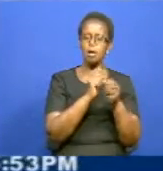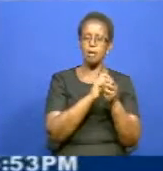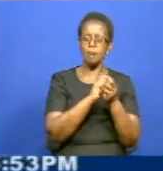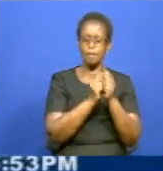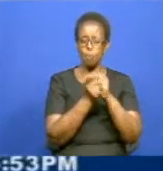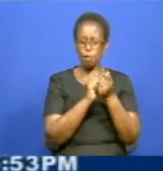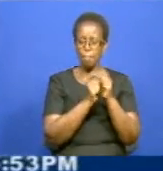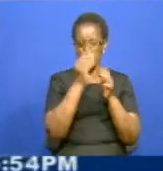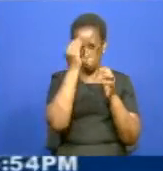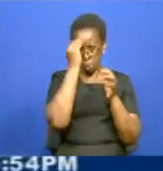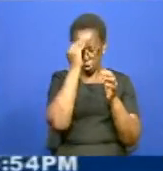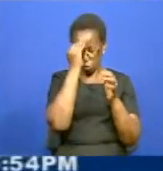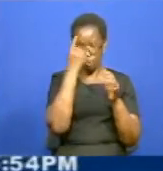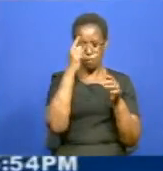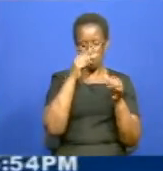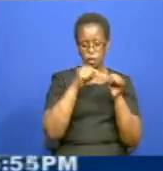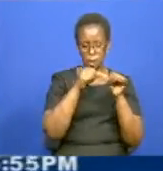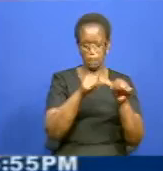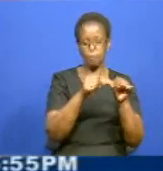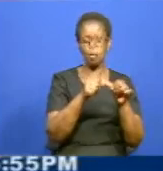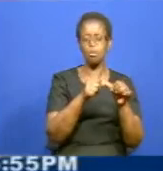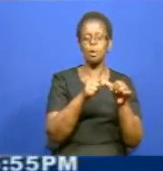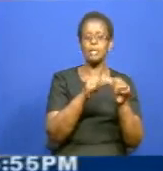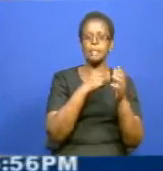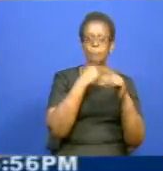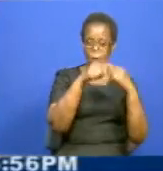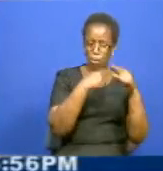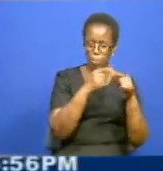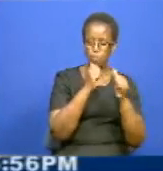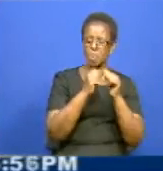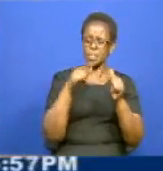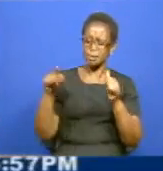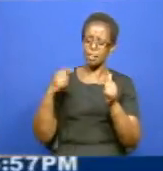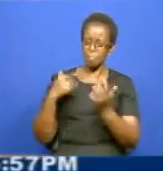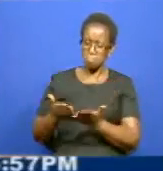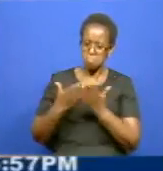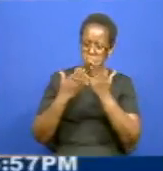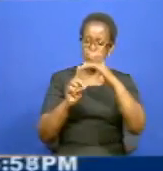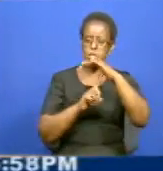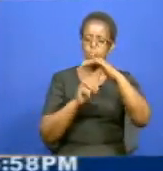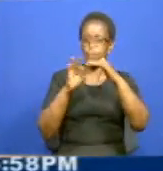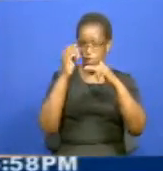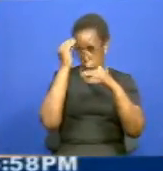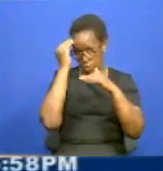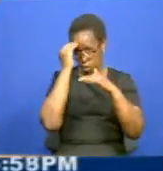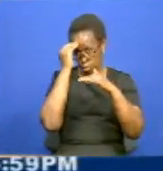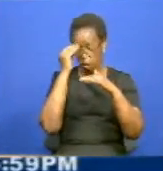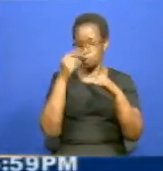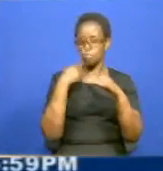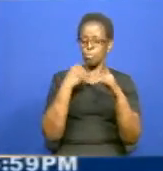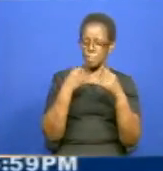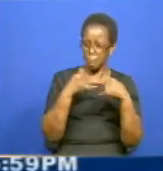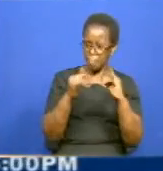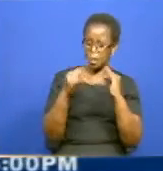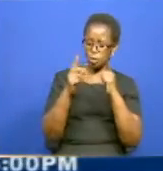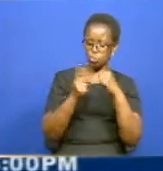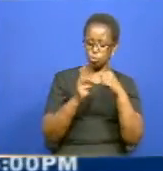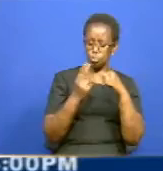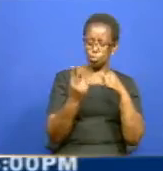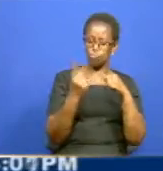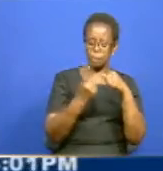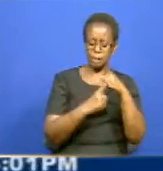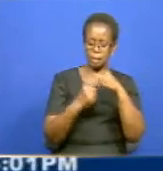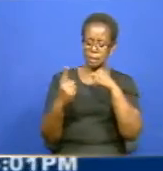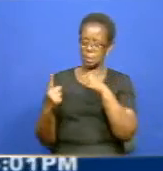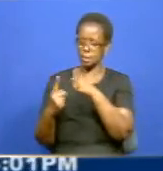sustainable development be presented by the Ministry of Education to actualize the 2633 basic education curriculum